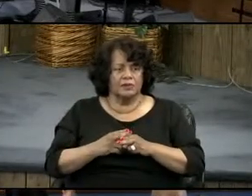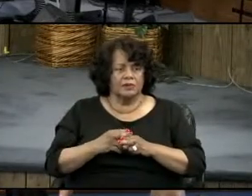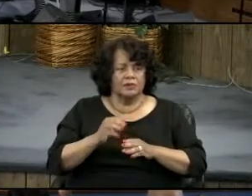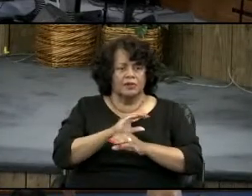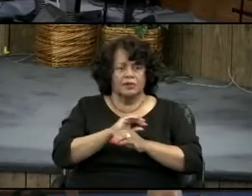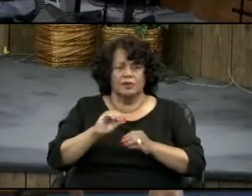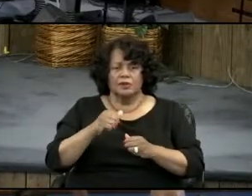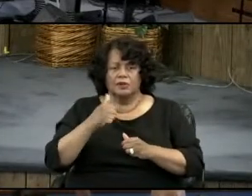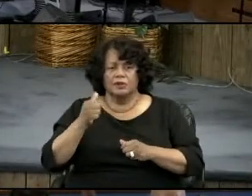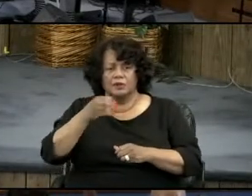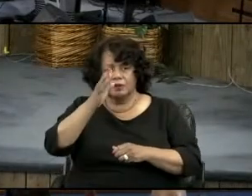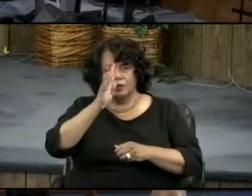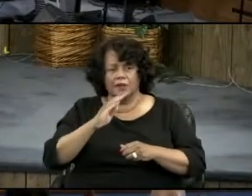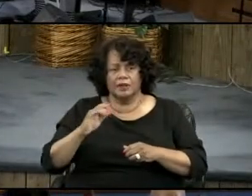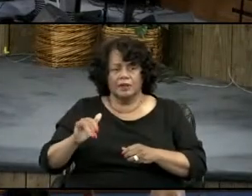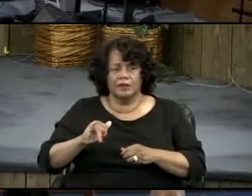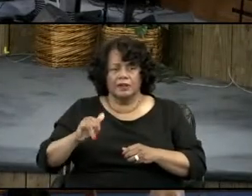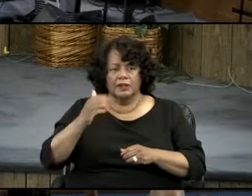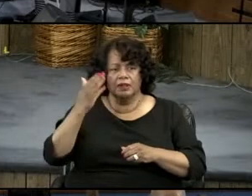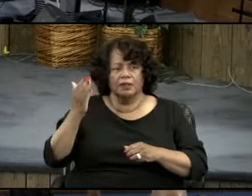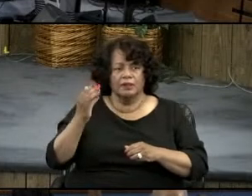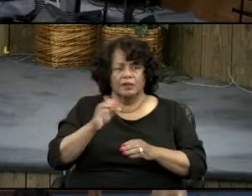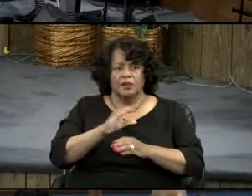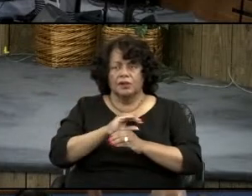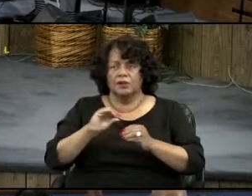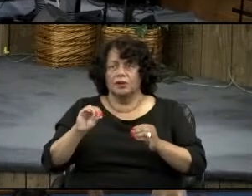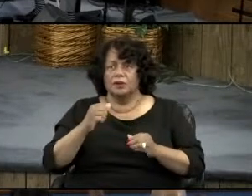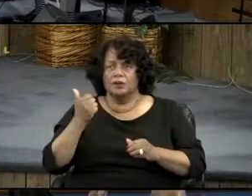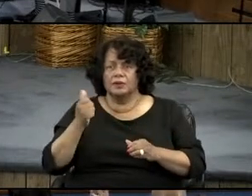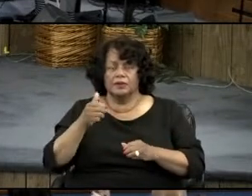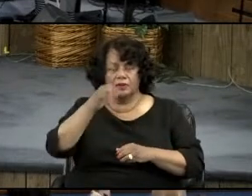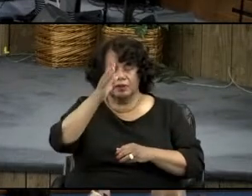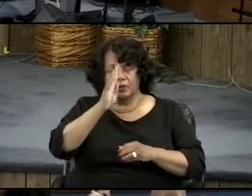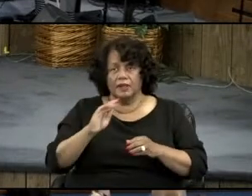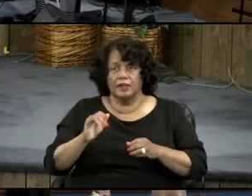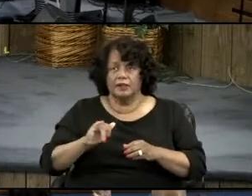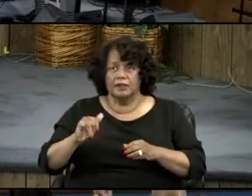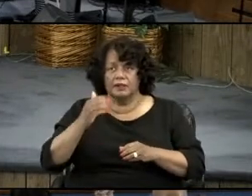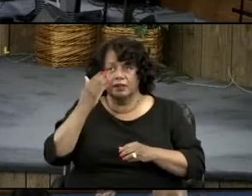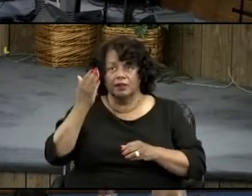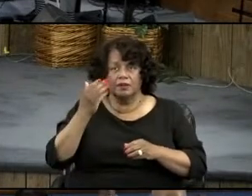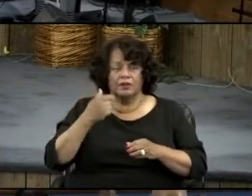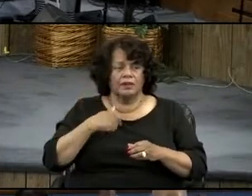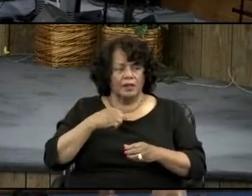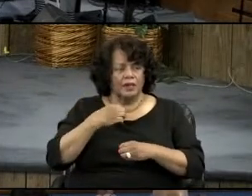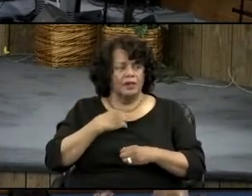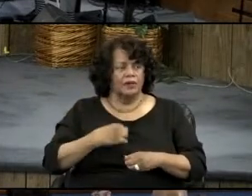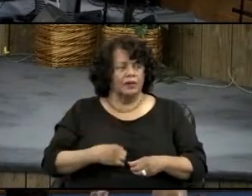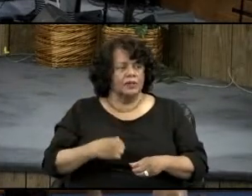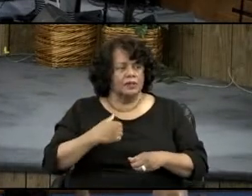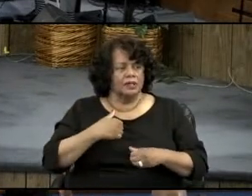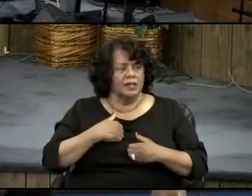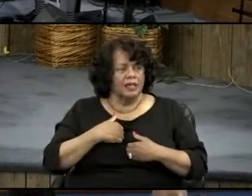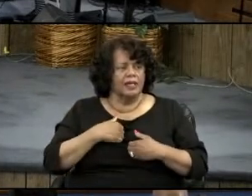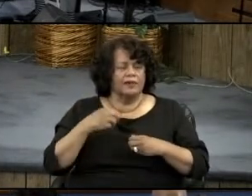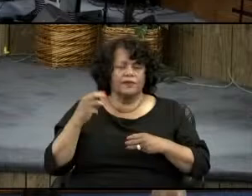other God like you, God. There's no other God like you, Father. I wish I had a few witnesses in this place today to worship the